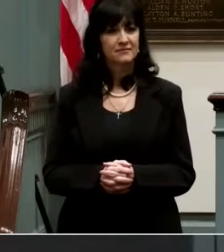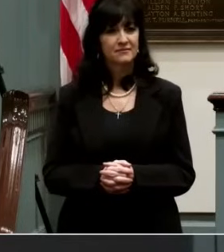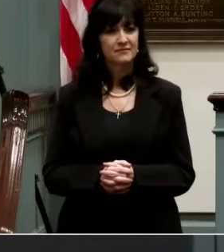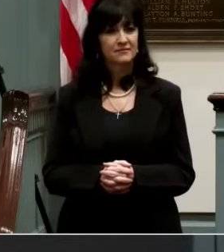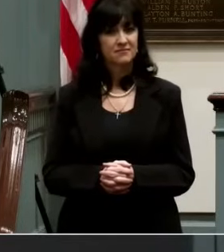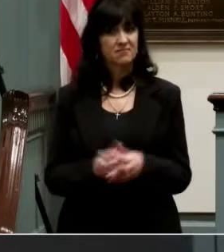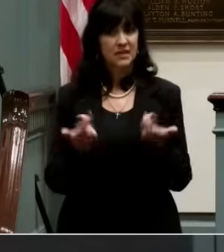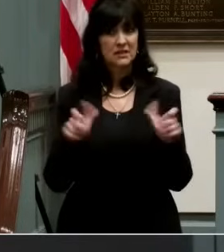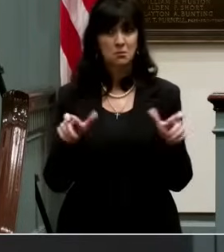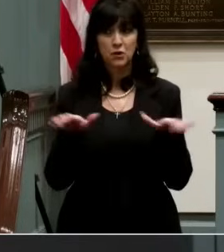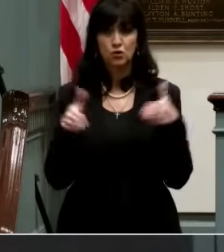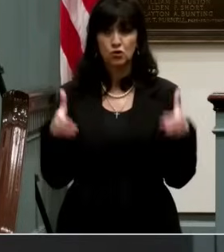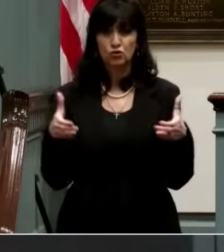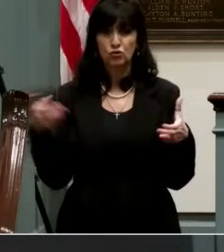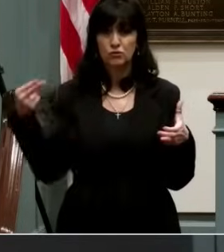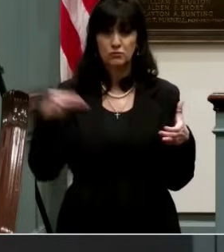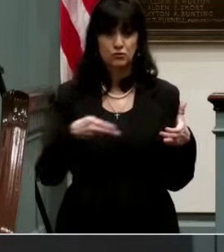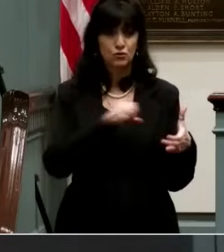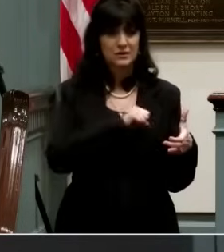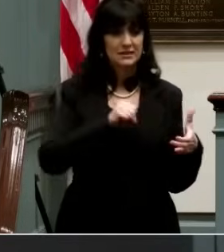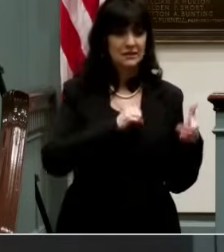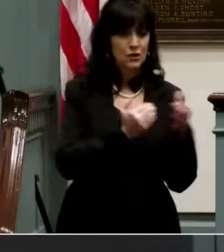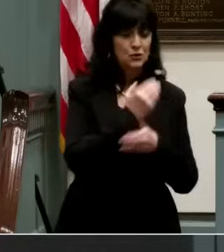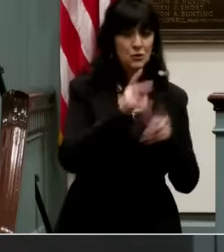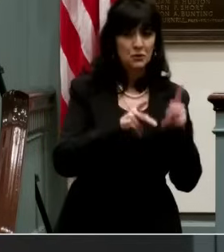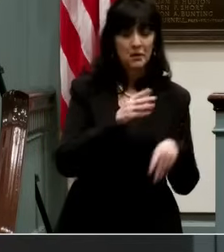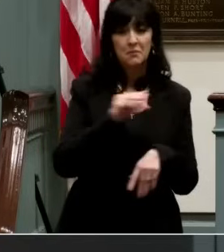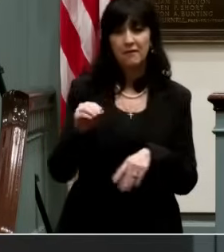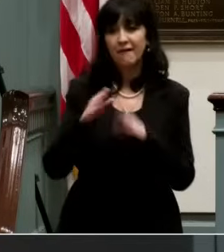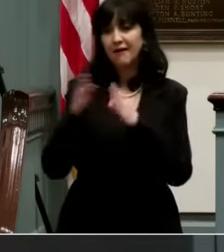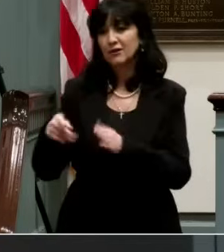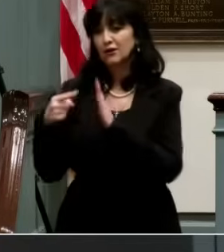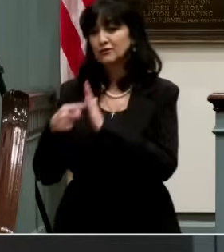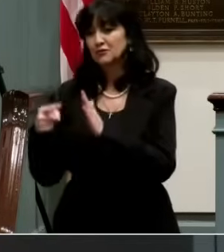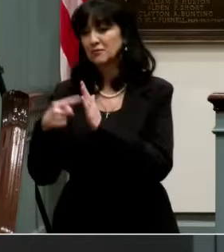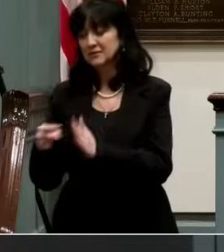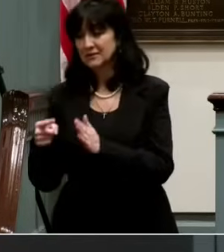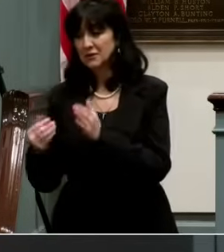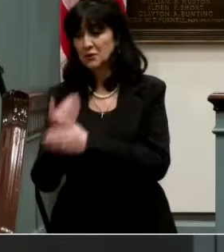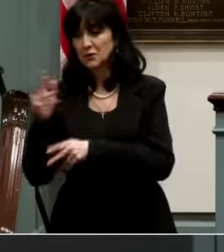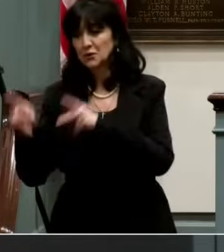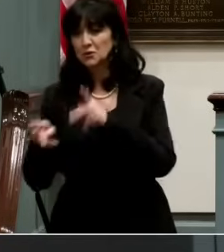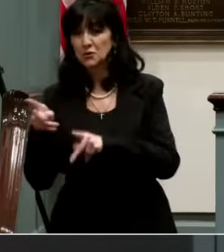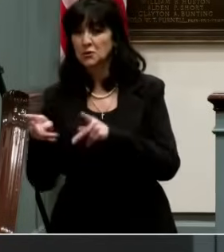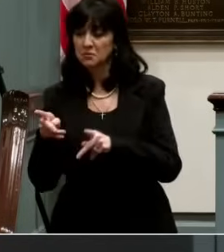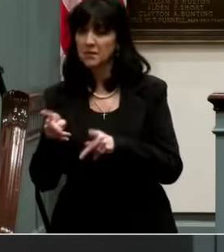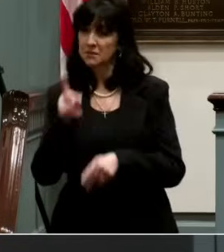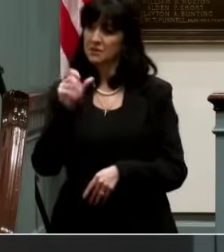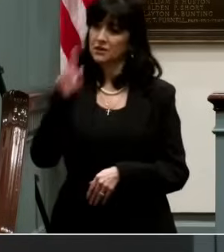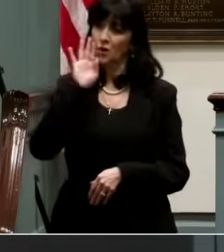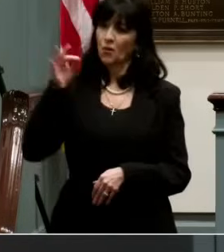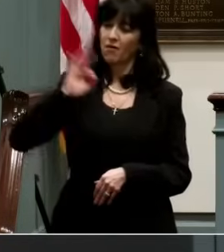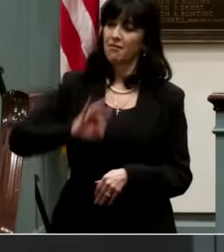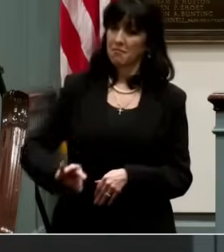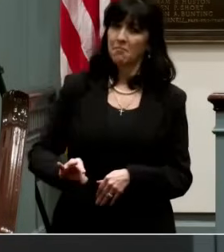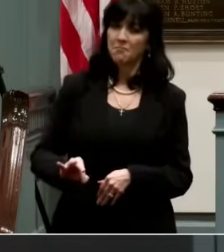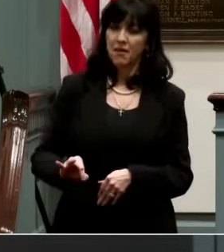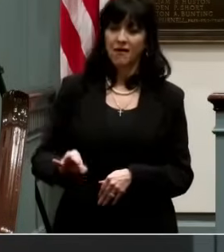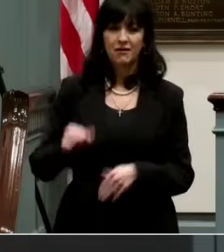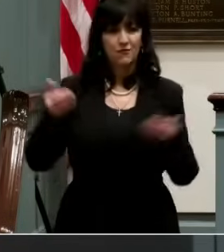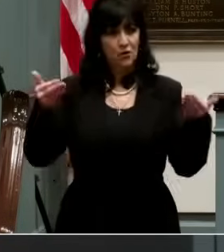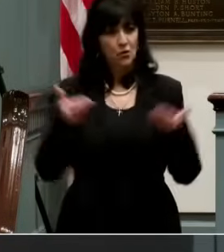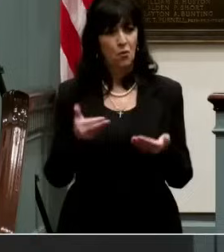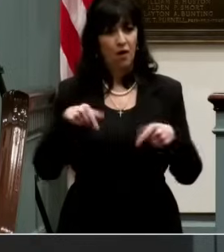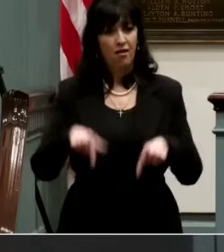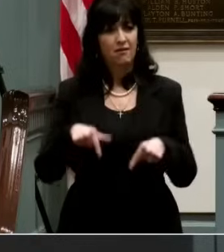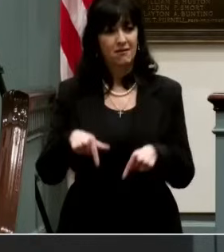That's a big group, and all Delawareans will benefit from your new ideas and your fresh perspectives. Welcome to Legislative Hall. We look